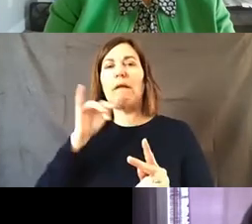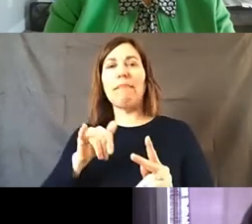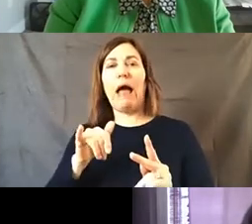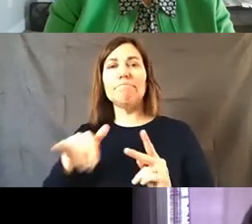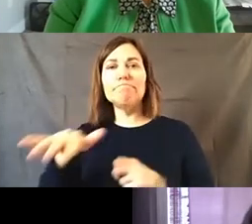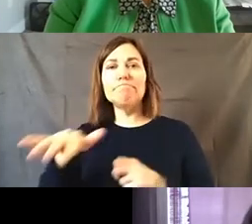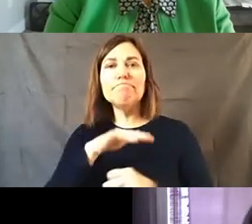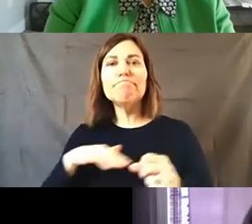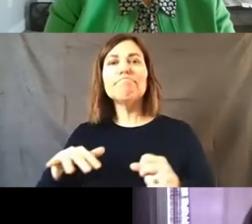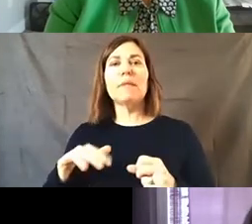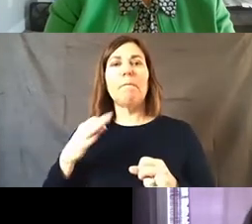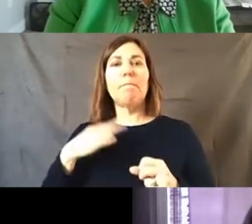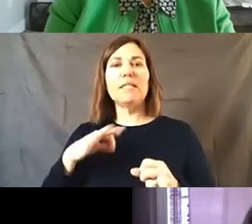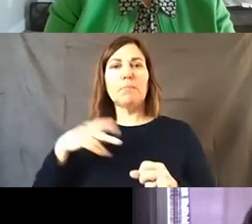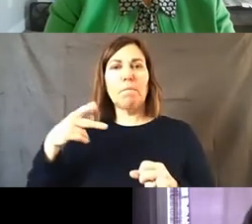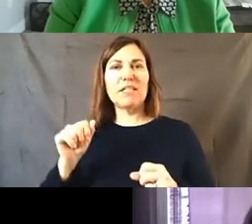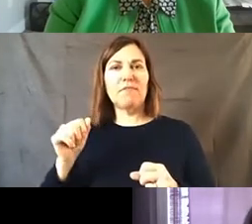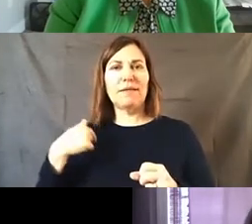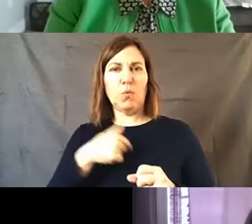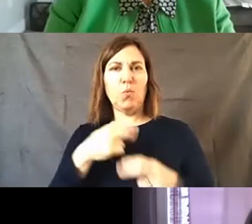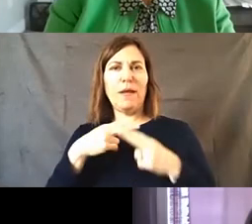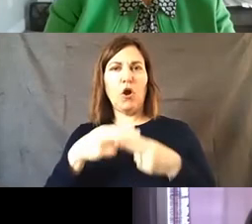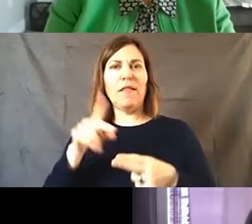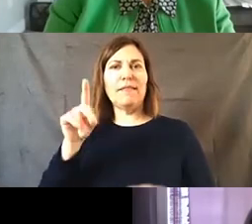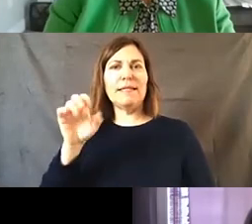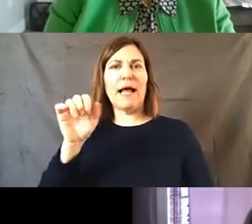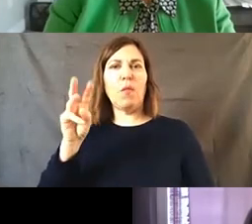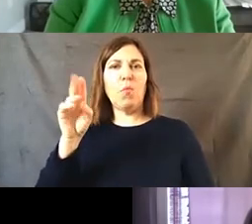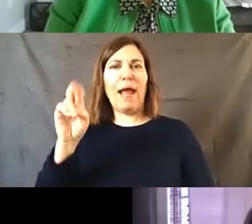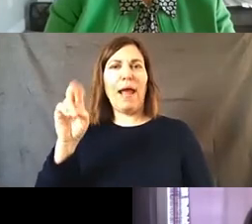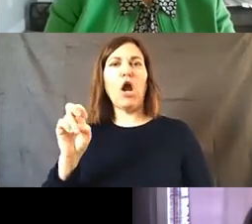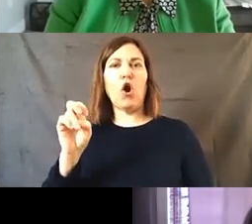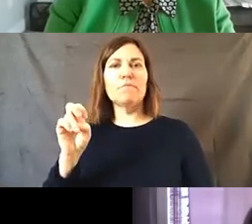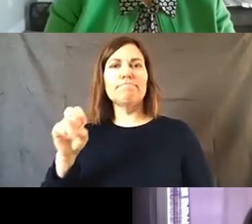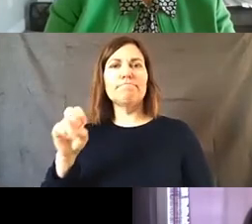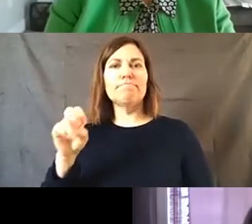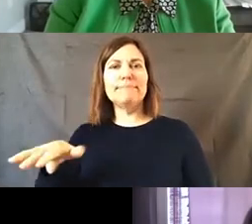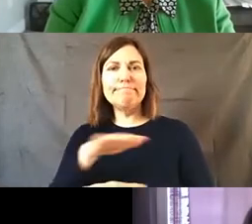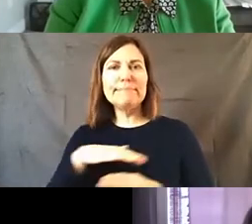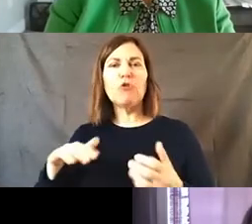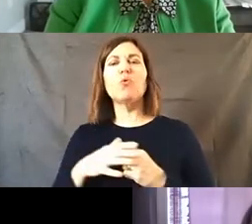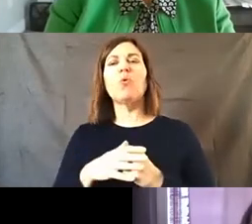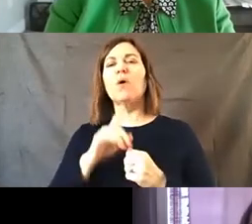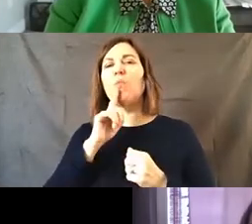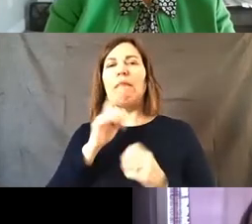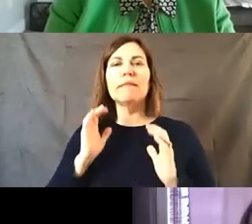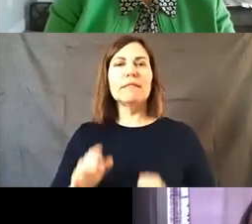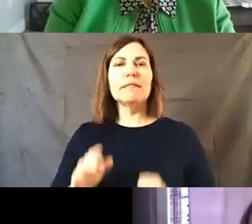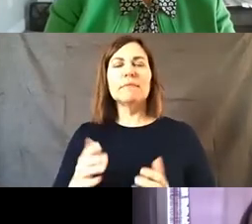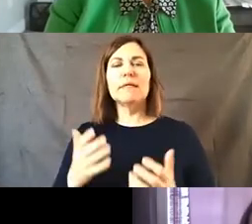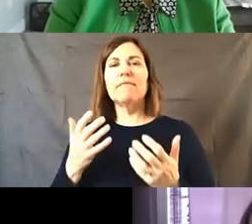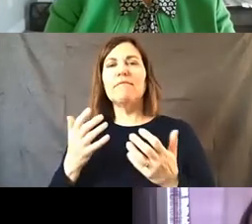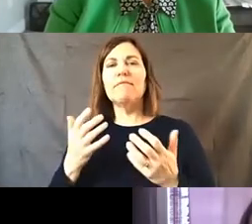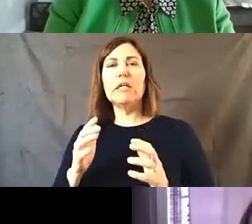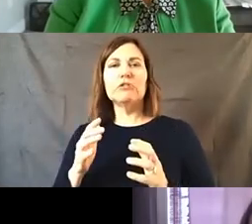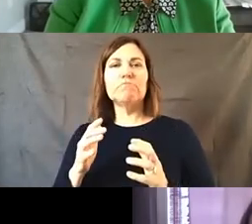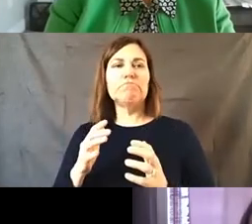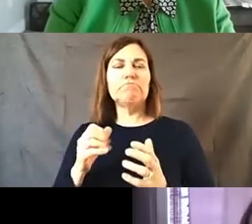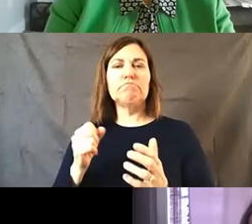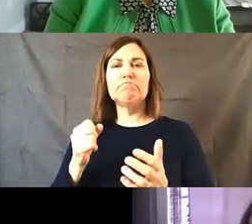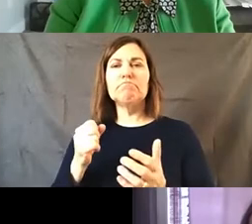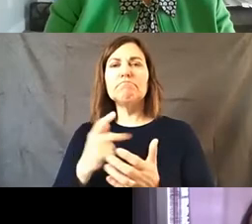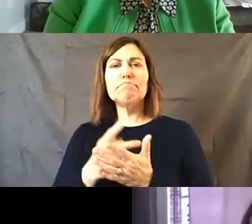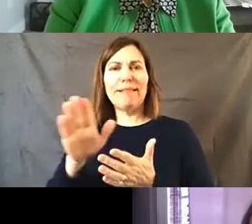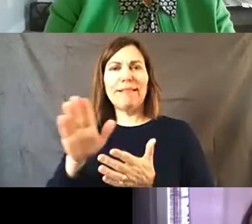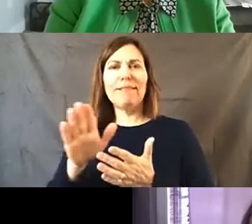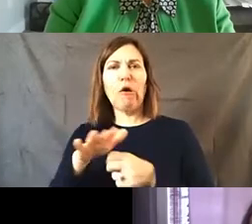the Delaware Territory. The following municipal citizens have all violated their oath of office, acting in ultraviolet against the